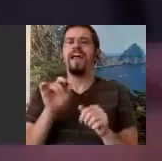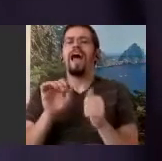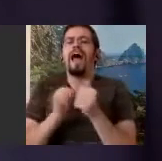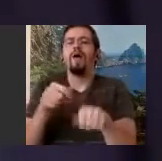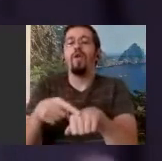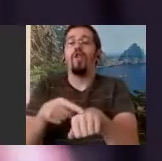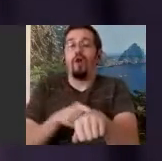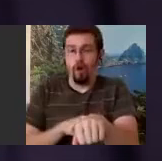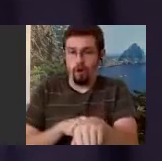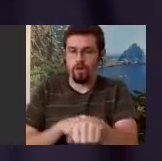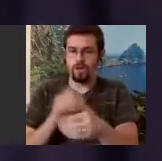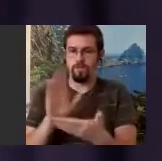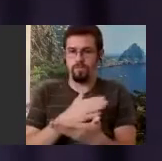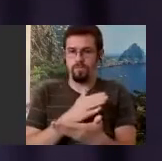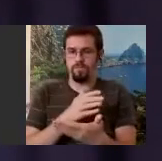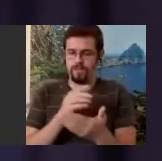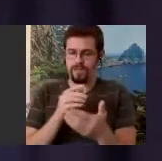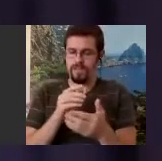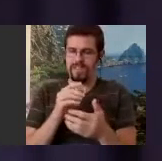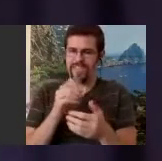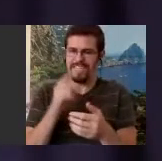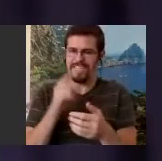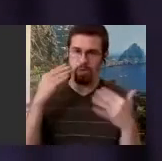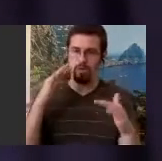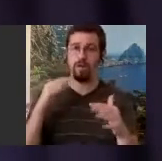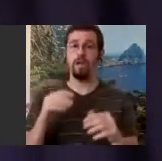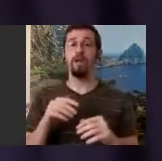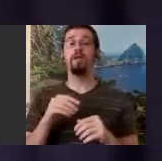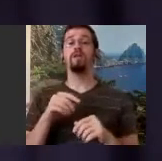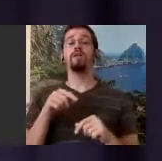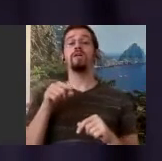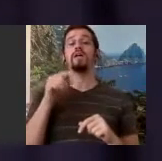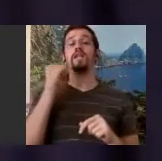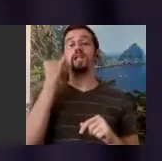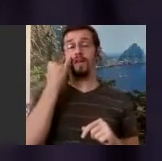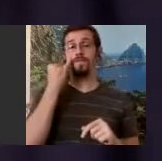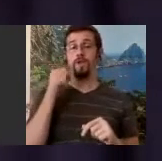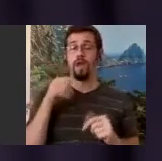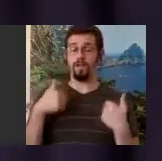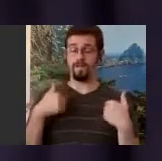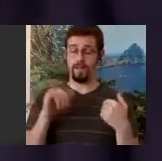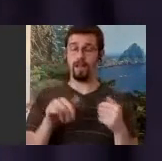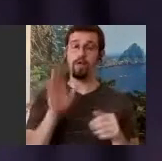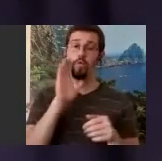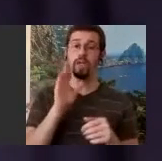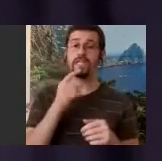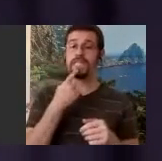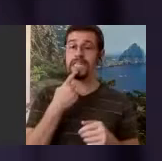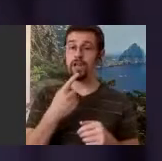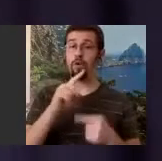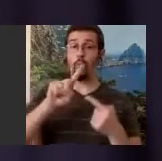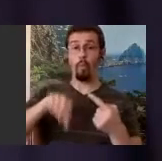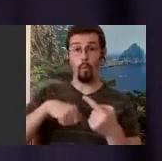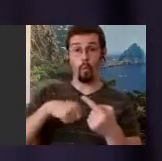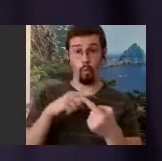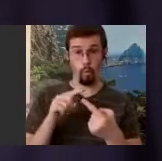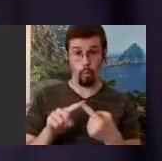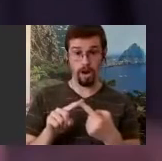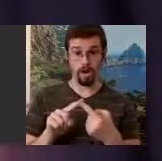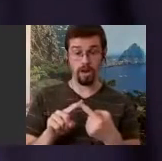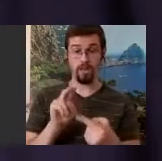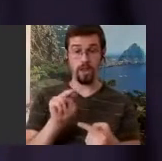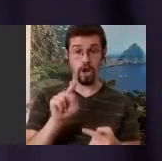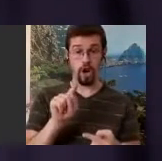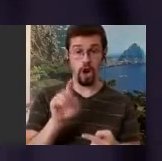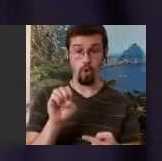reading a piece of music, the rhythmic information that you'll get will tell you when the note is to be played in the piece of music and